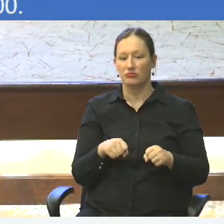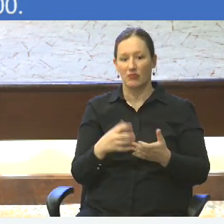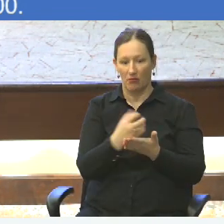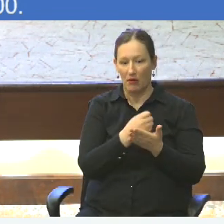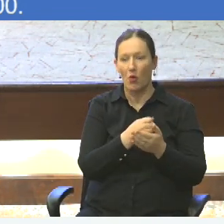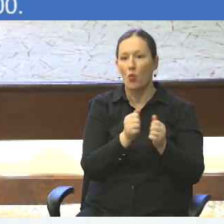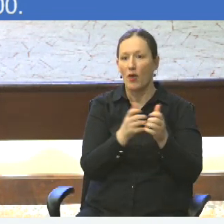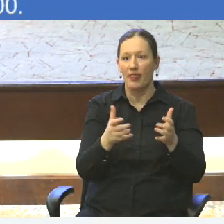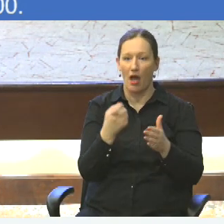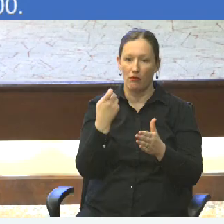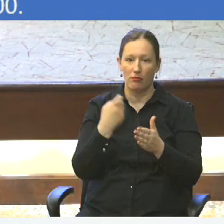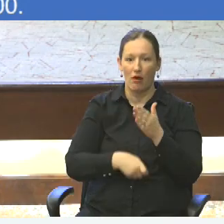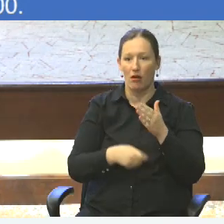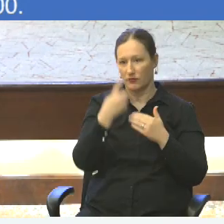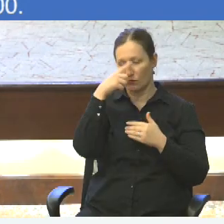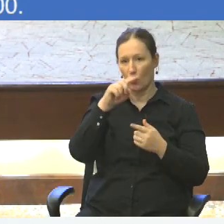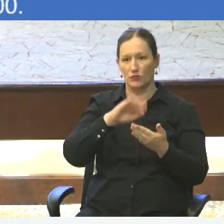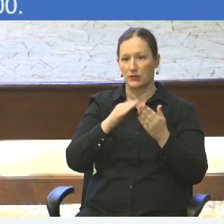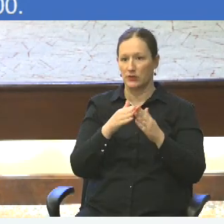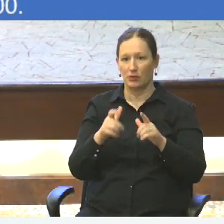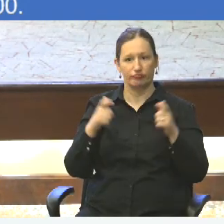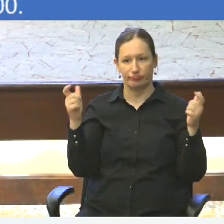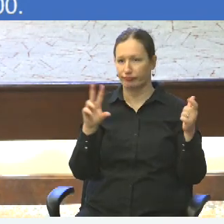return in a very short period of time.